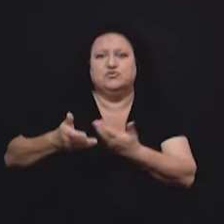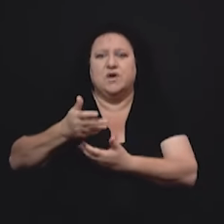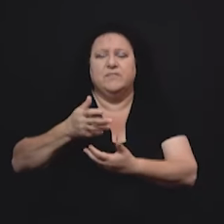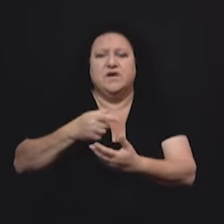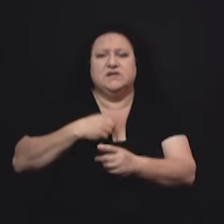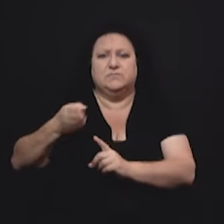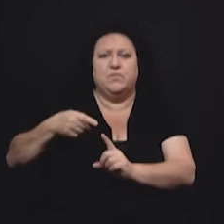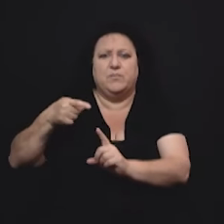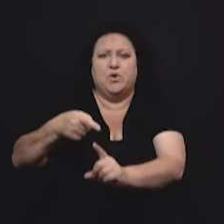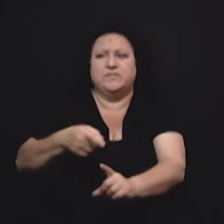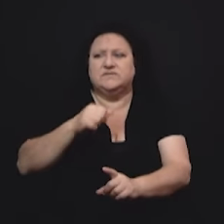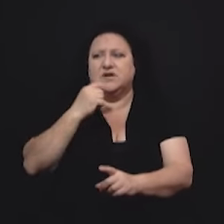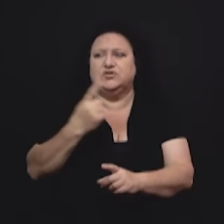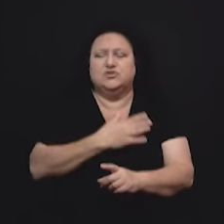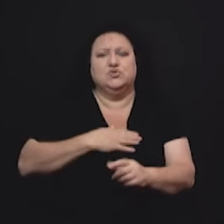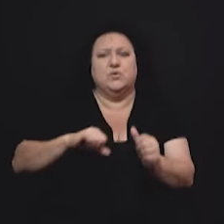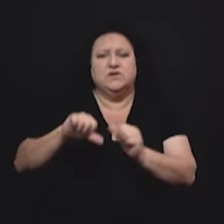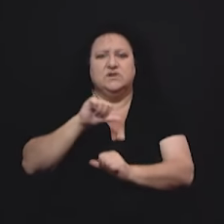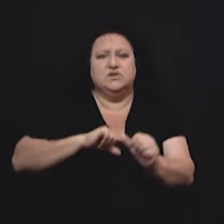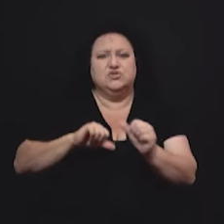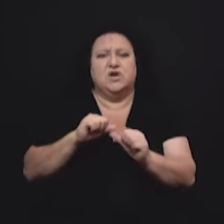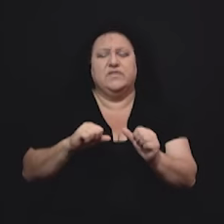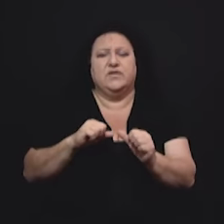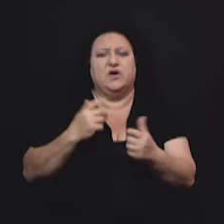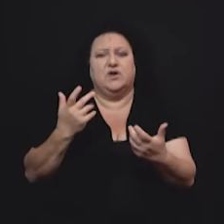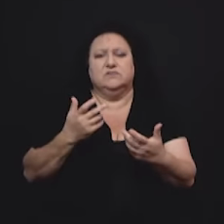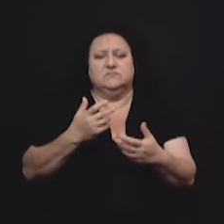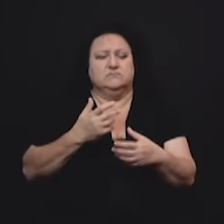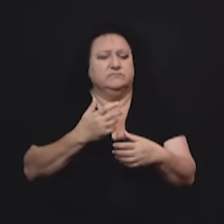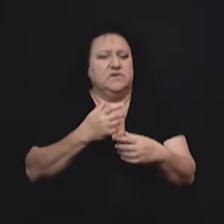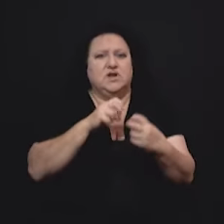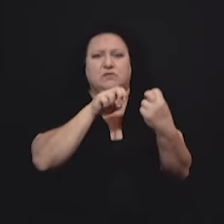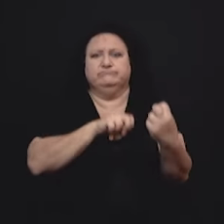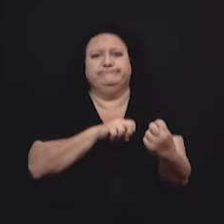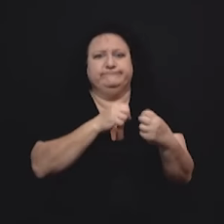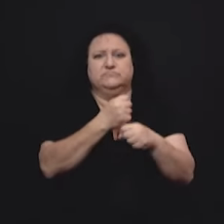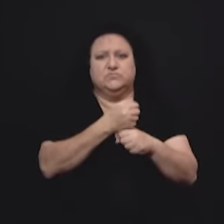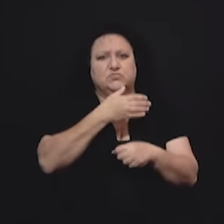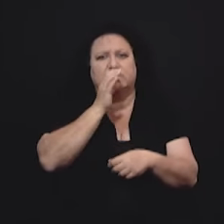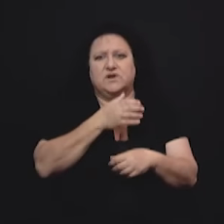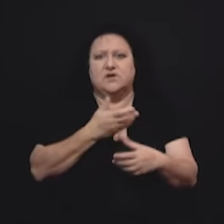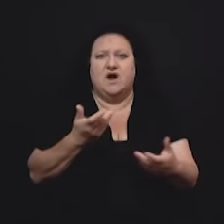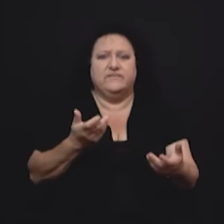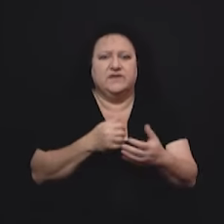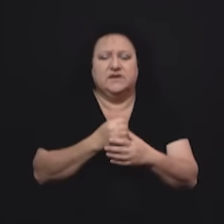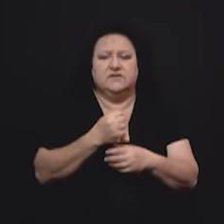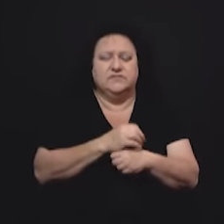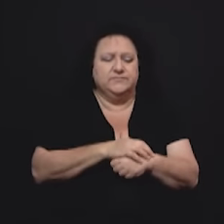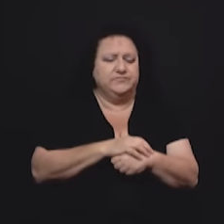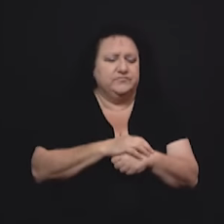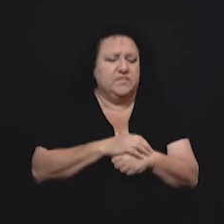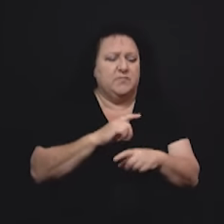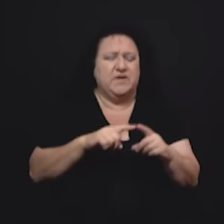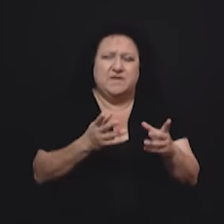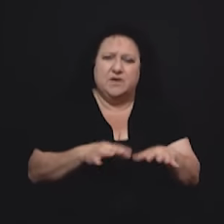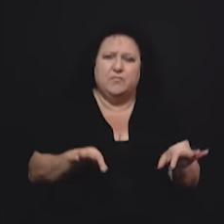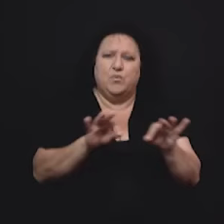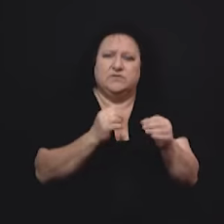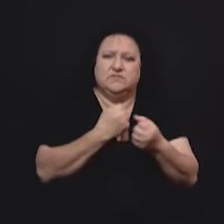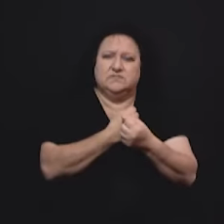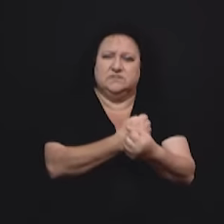each other's company over coffee, but it is a shared commitment to an important task, the task of loving each other